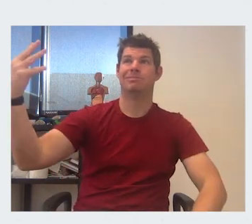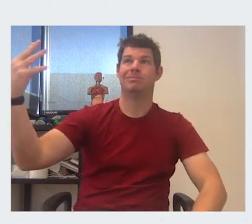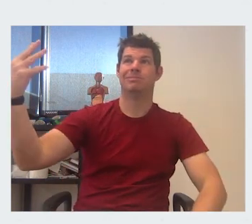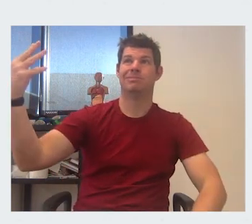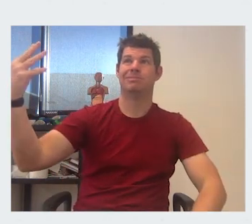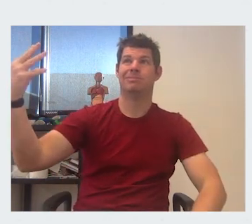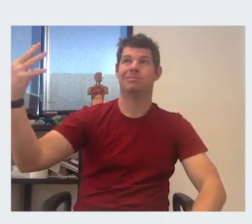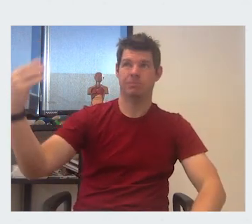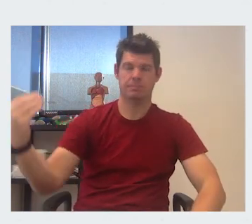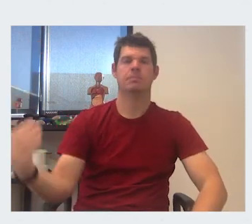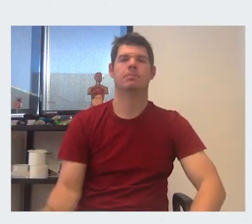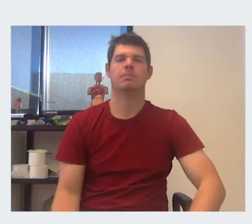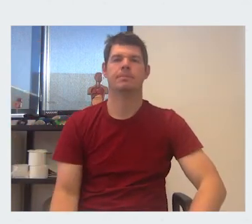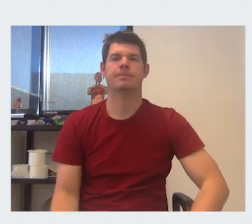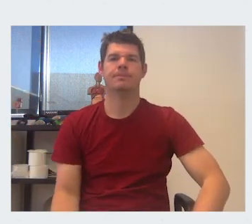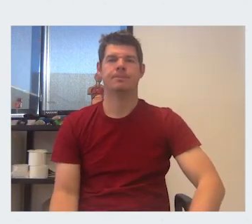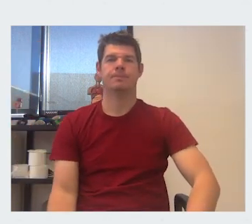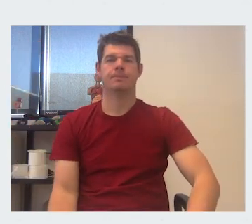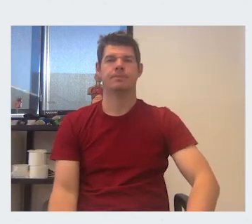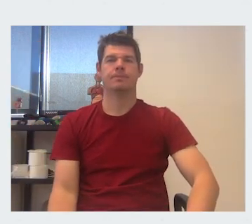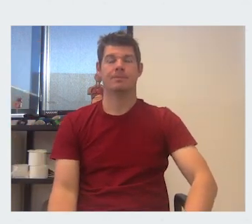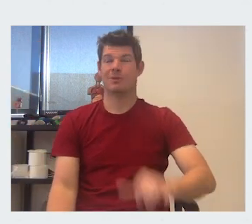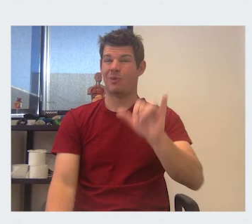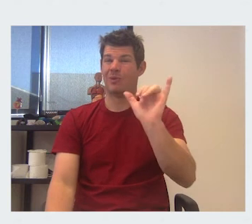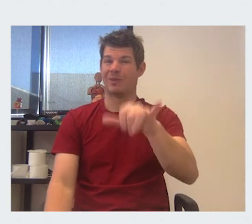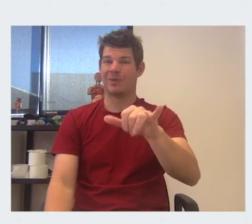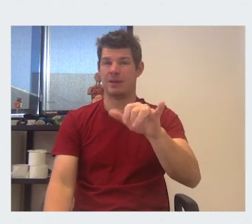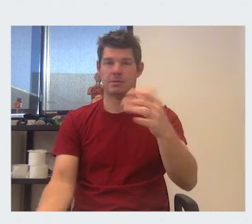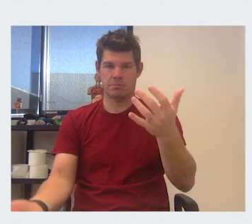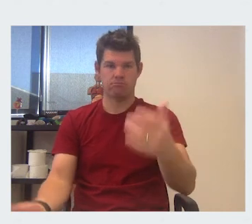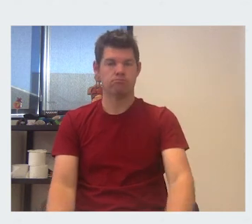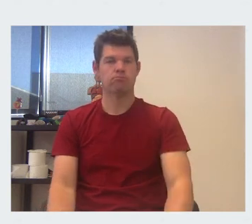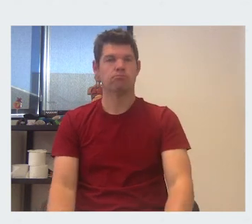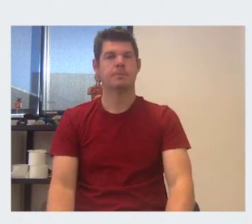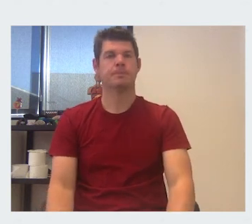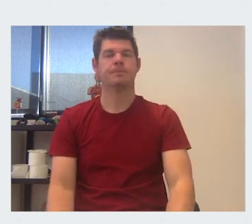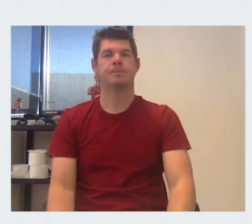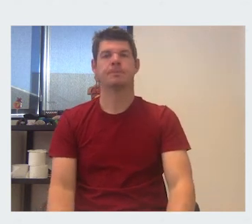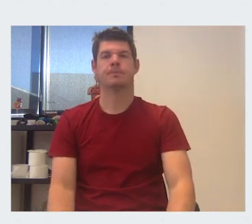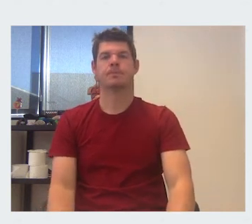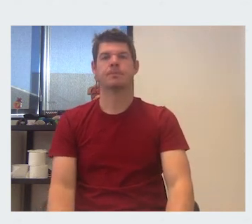and I pressed it 3 times, I have a middle C tone playing, okay?